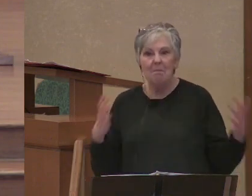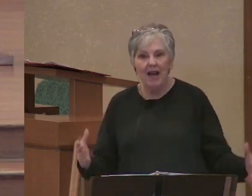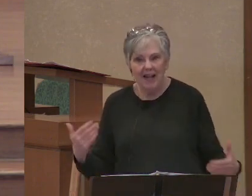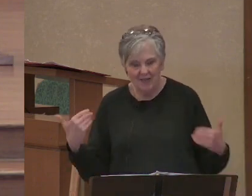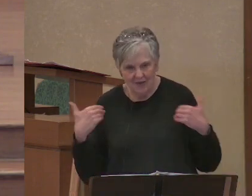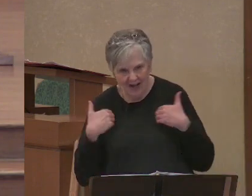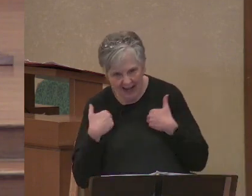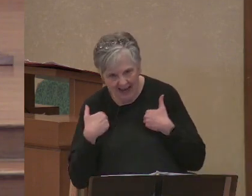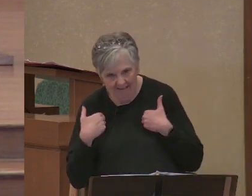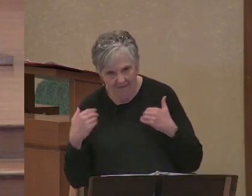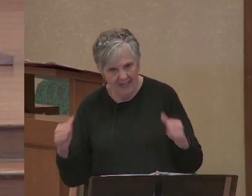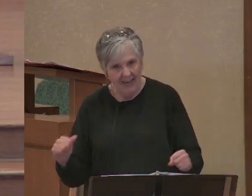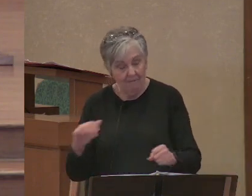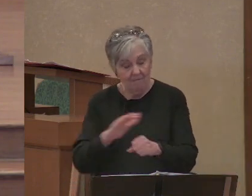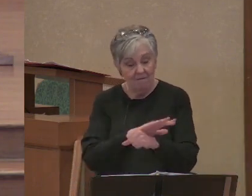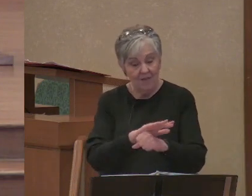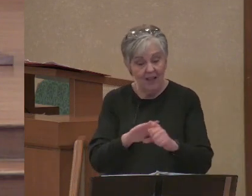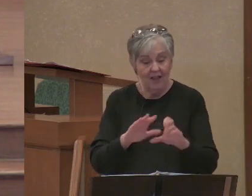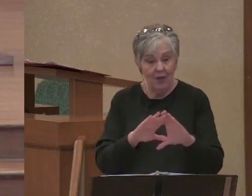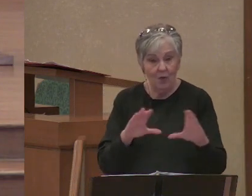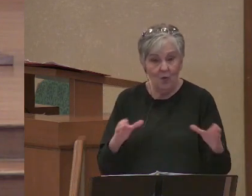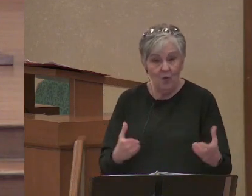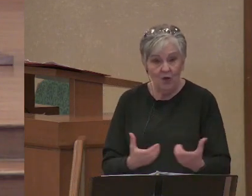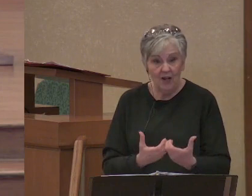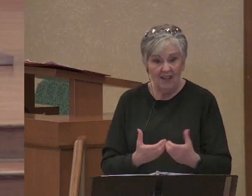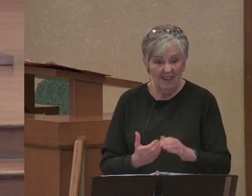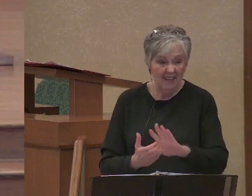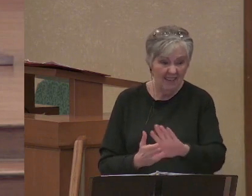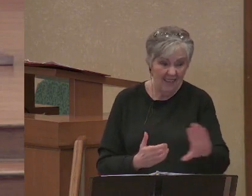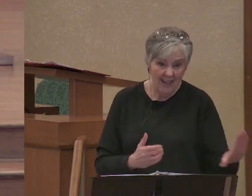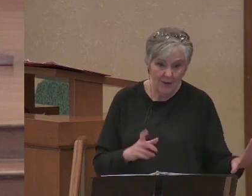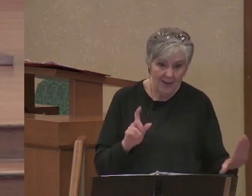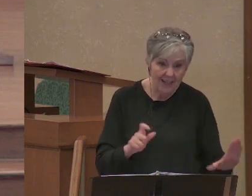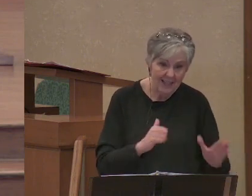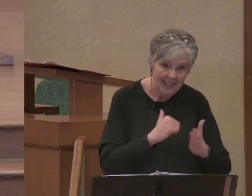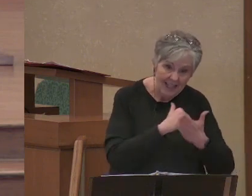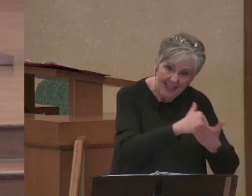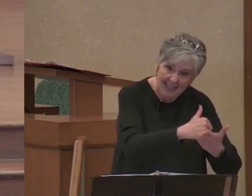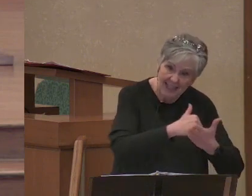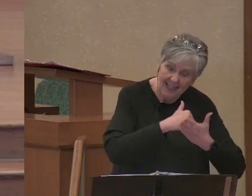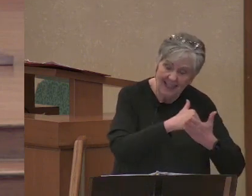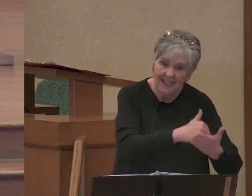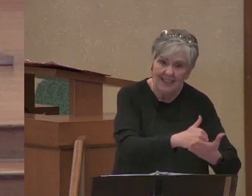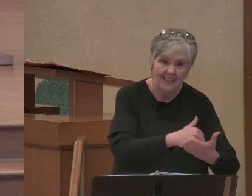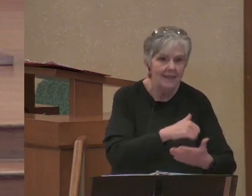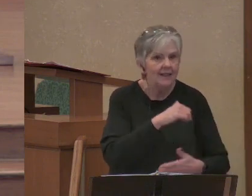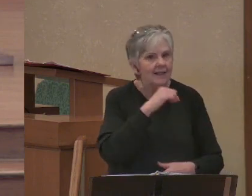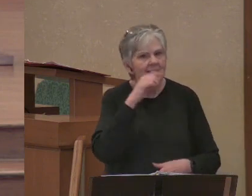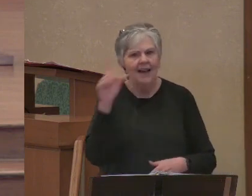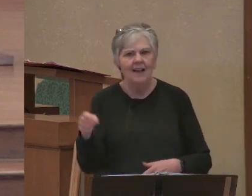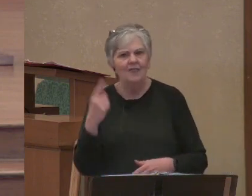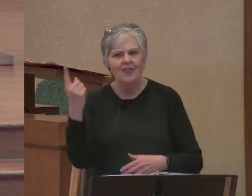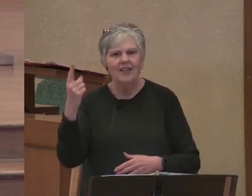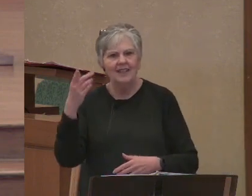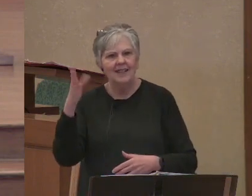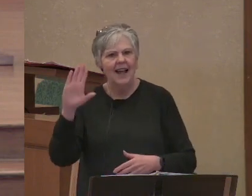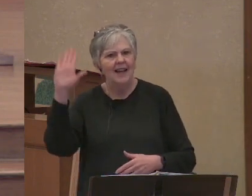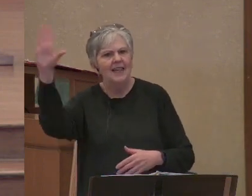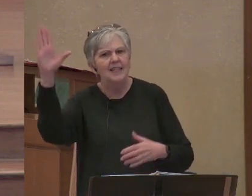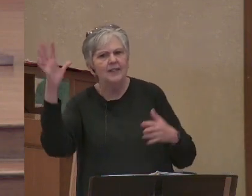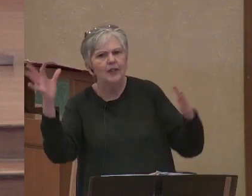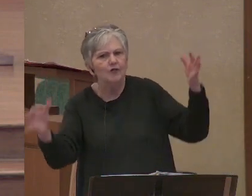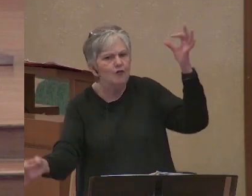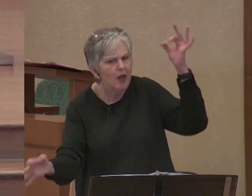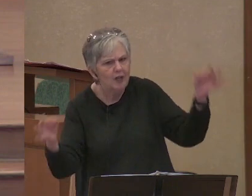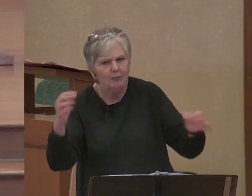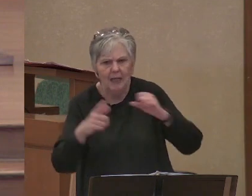might fill a world in need with light and point to not God's judgment, but rather